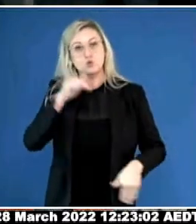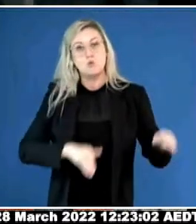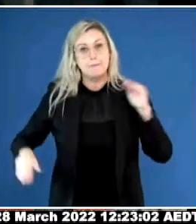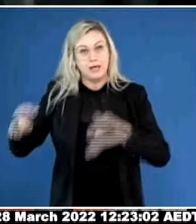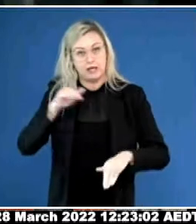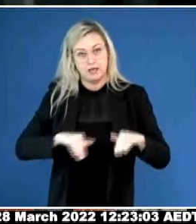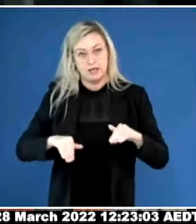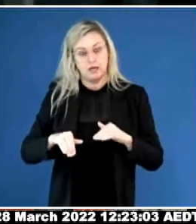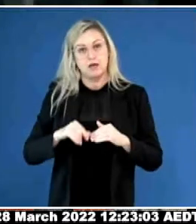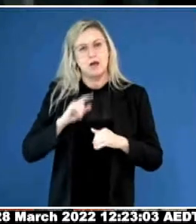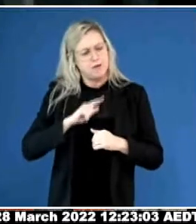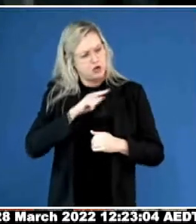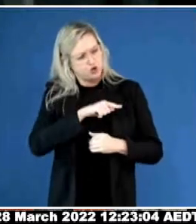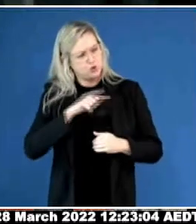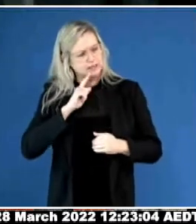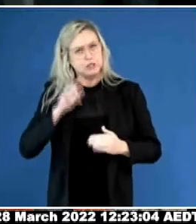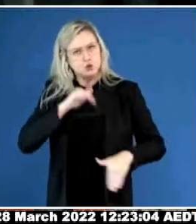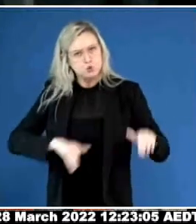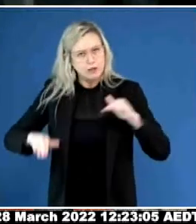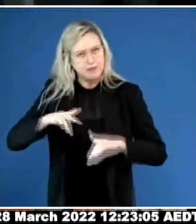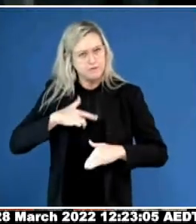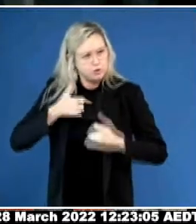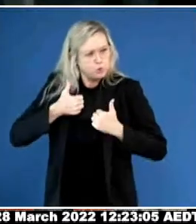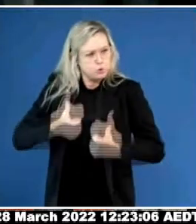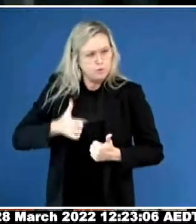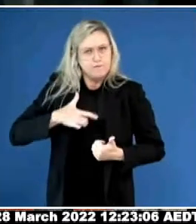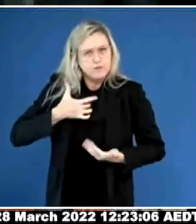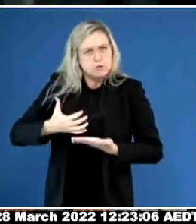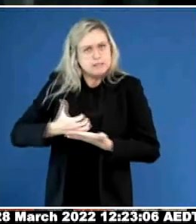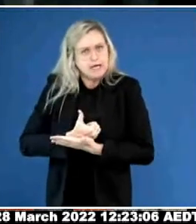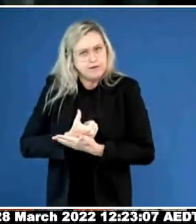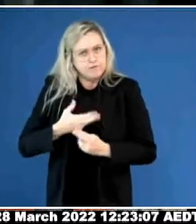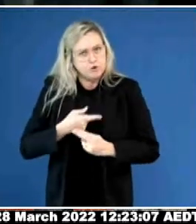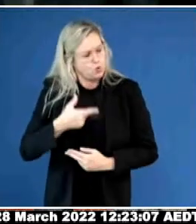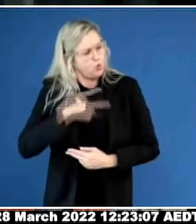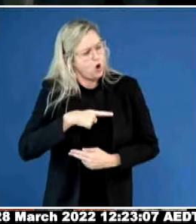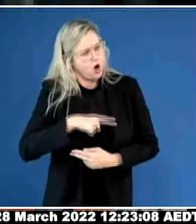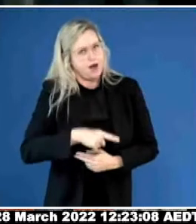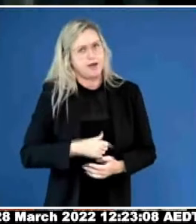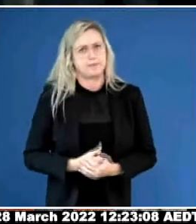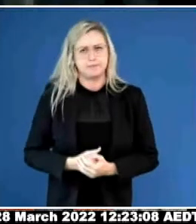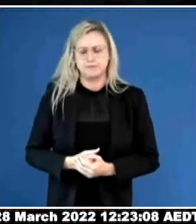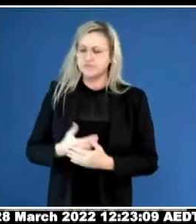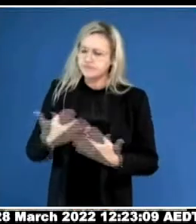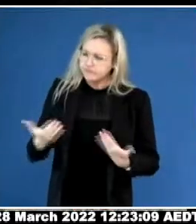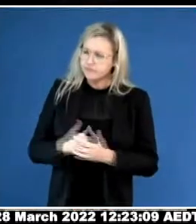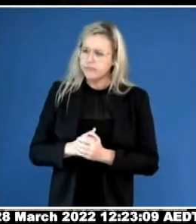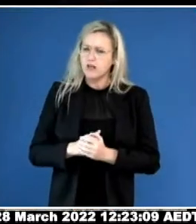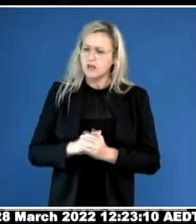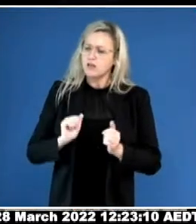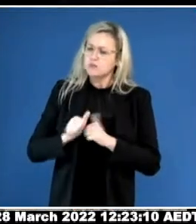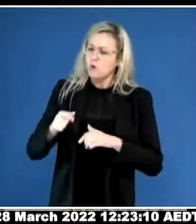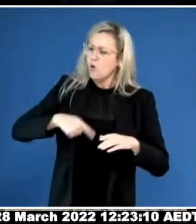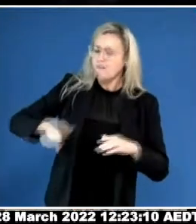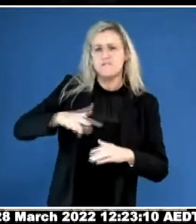swimming was a safe place. Why was swimming a safe place? Well, these sporting environments become sort of, you know, safe places for